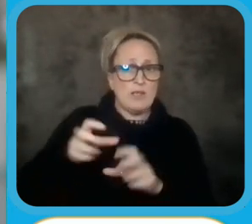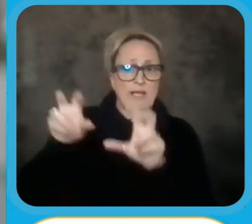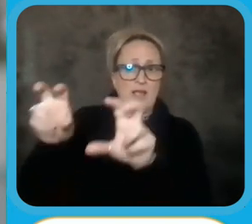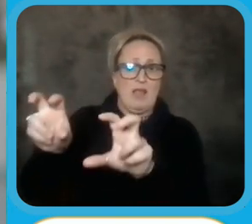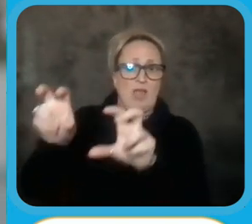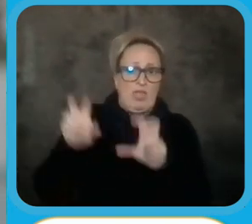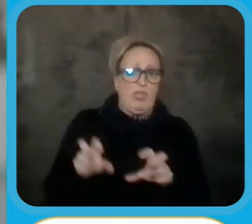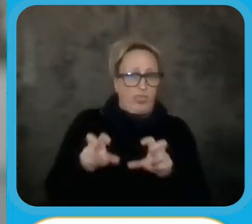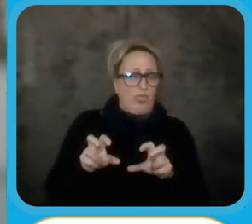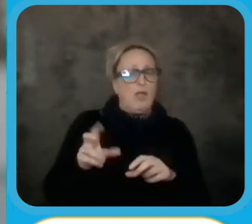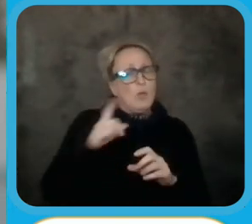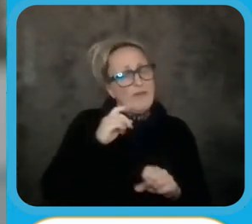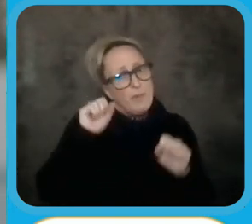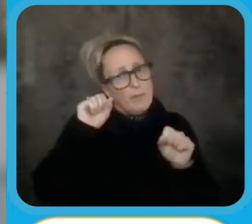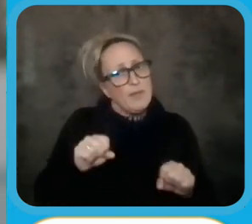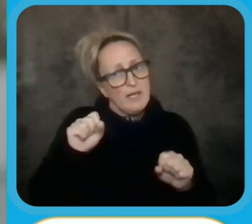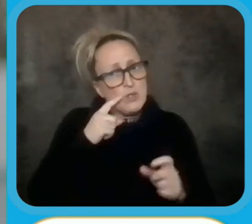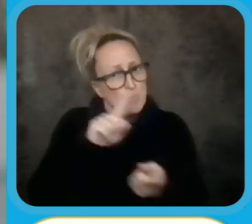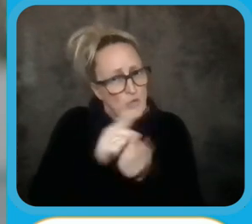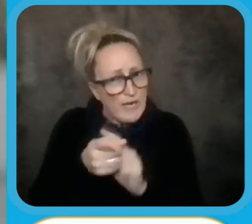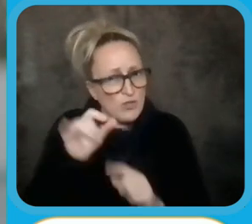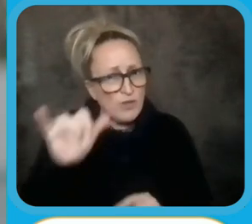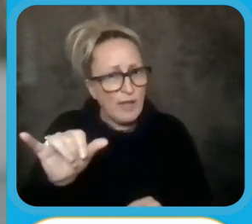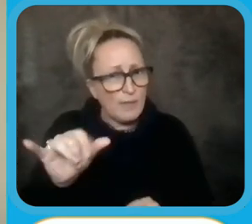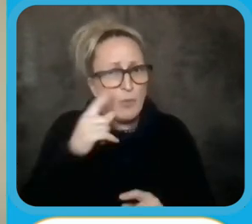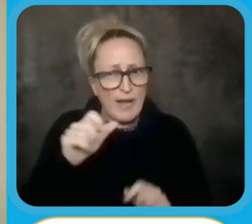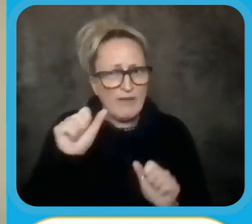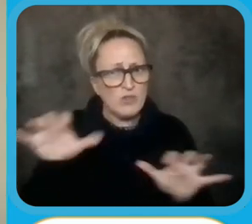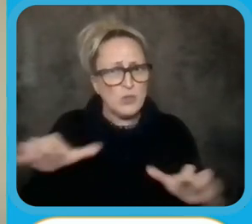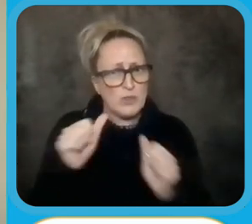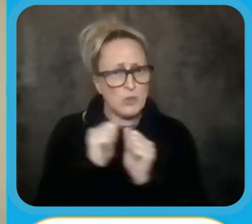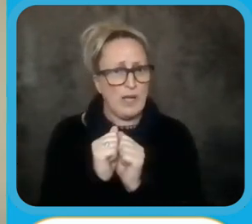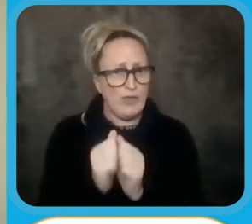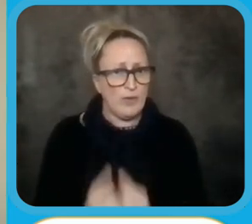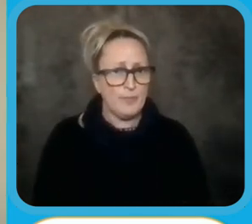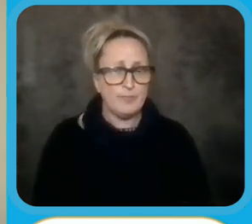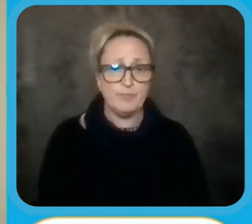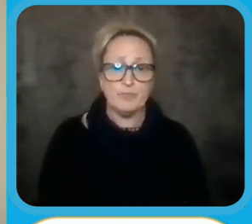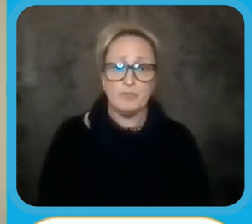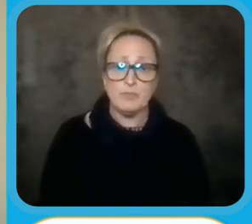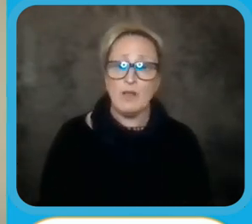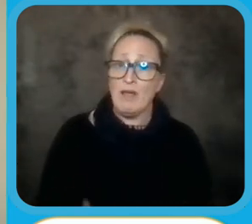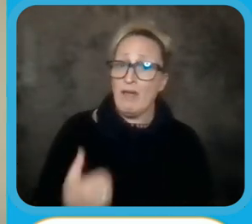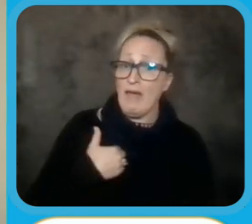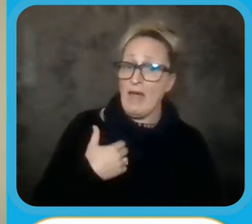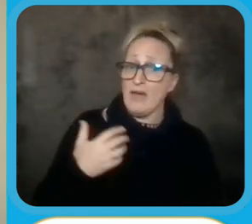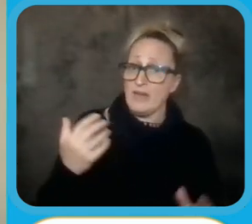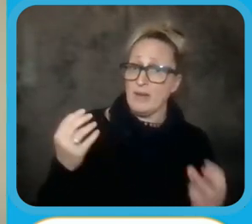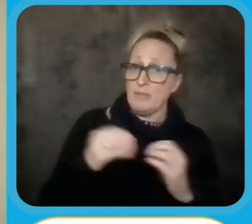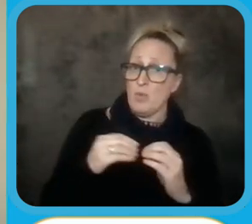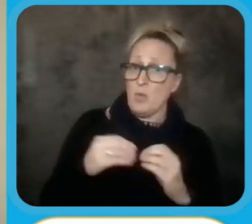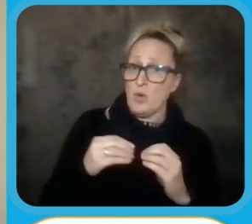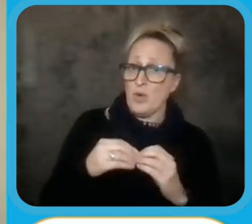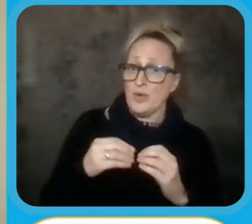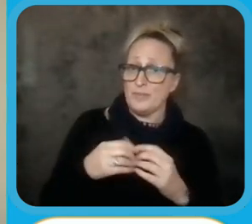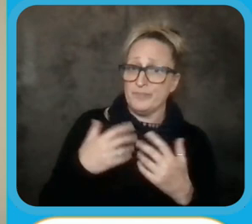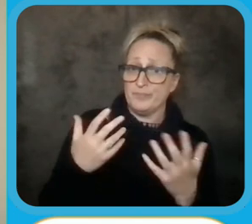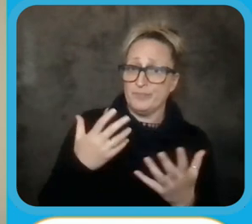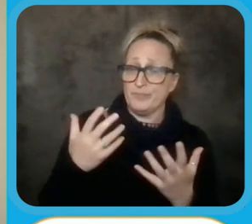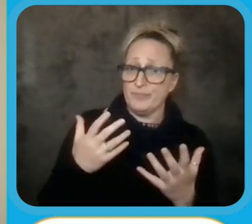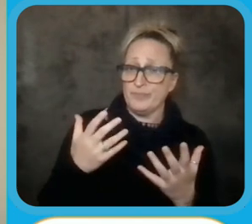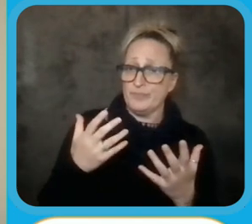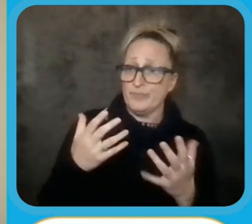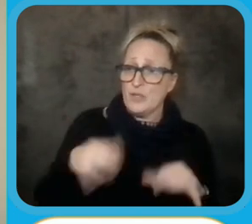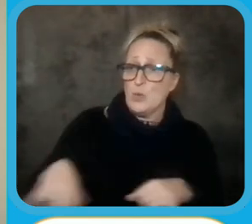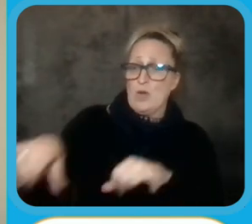the ability to change this, but we have to do this together. Having a much more united